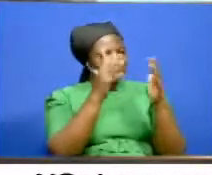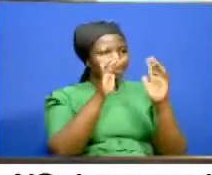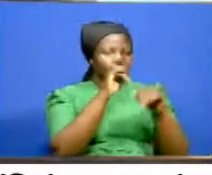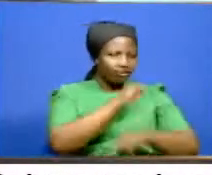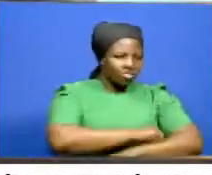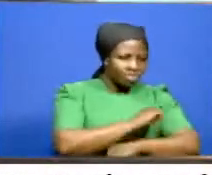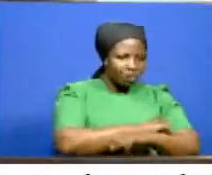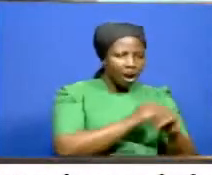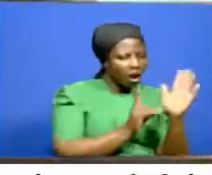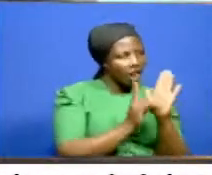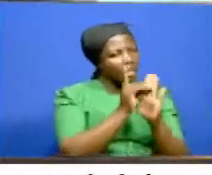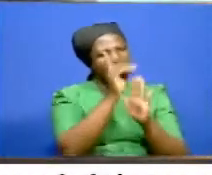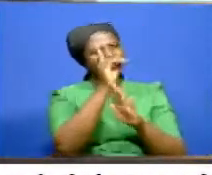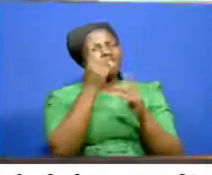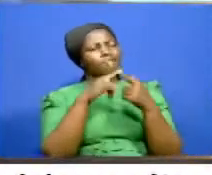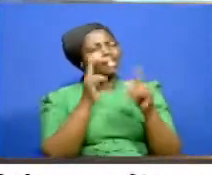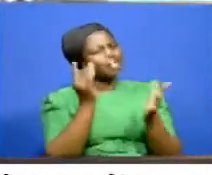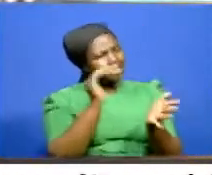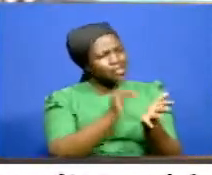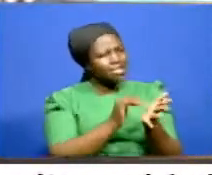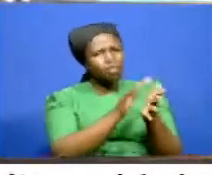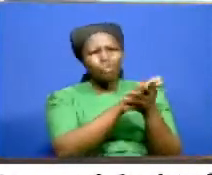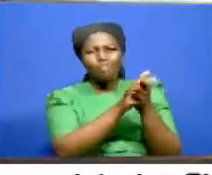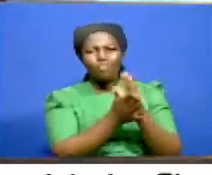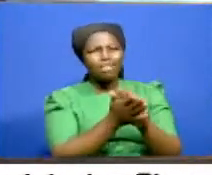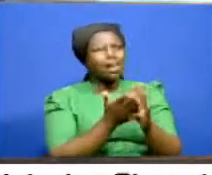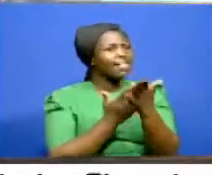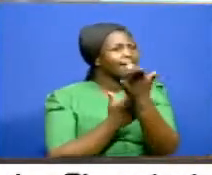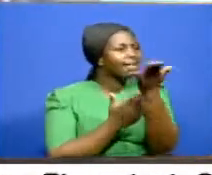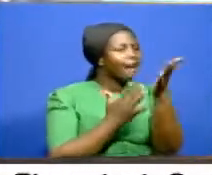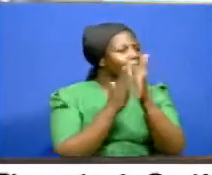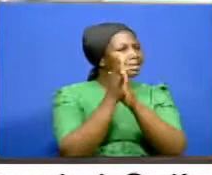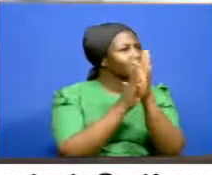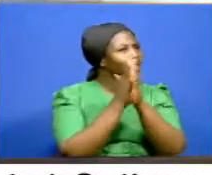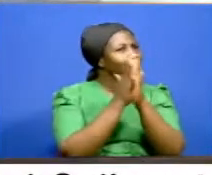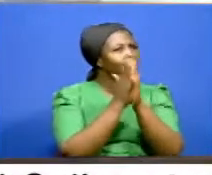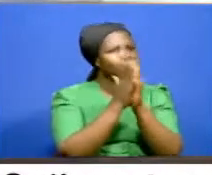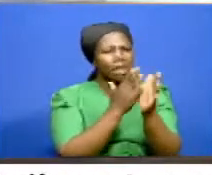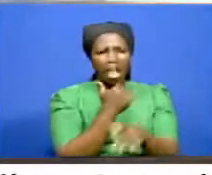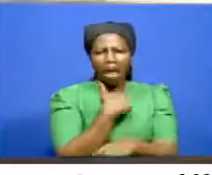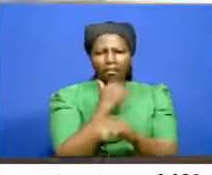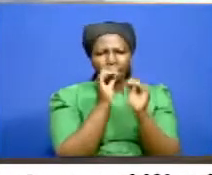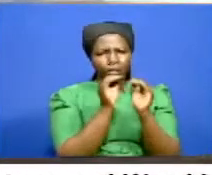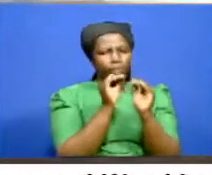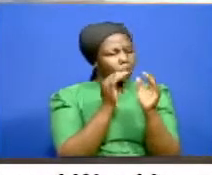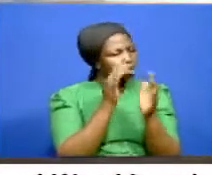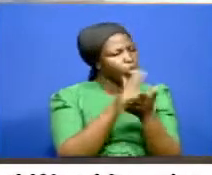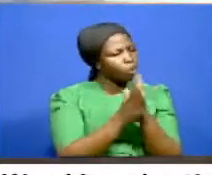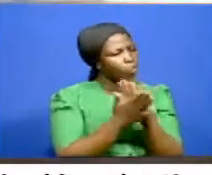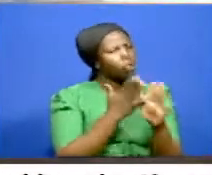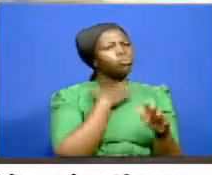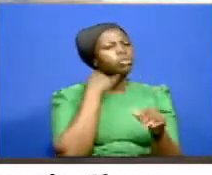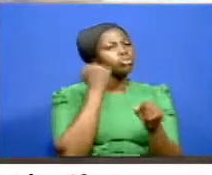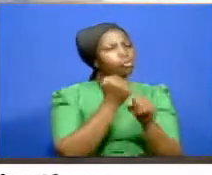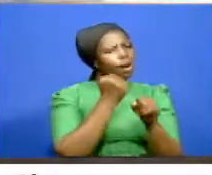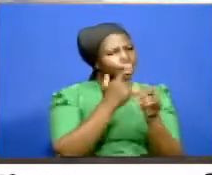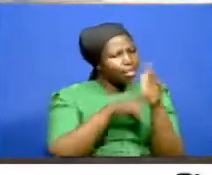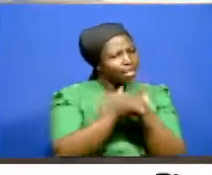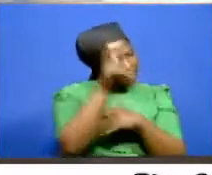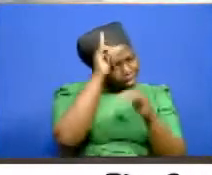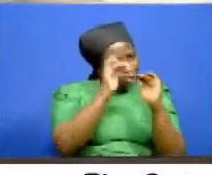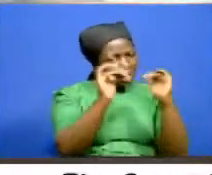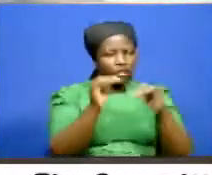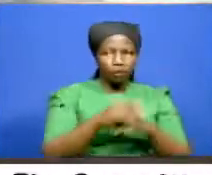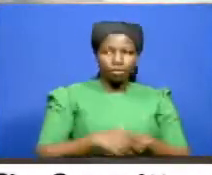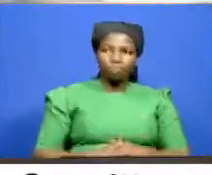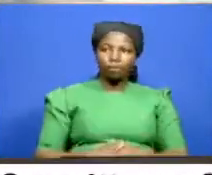it? Then again, no one is really interested in basing their operations, you know, from... Yeah, I mean, we